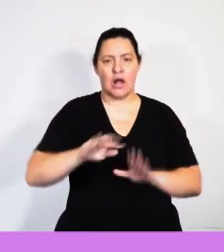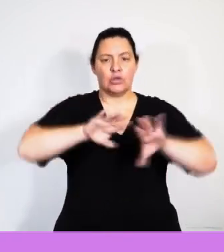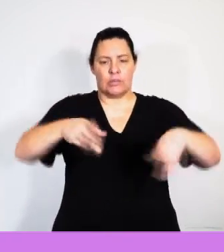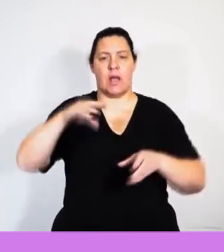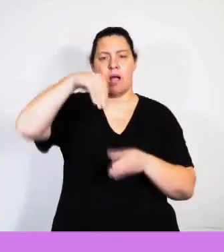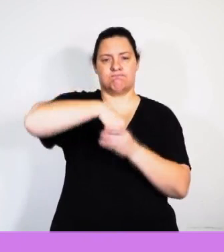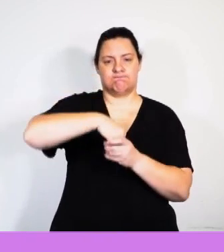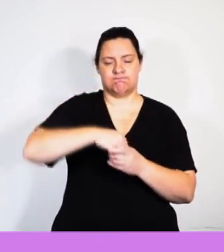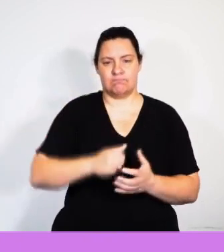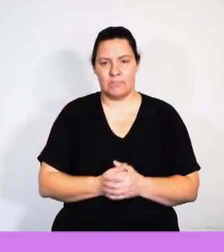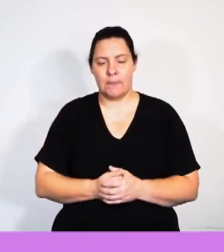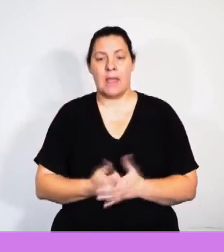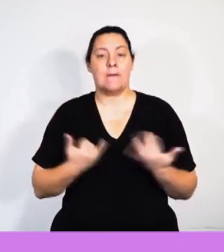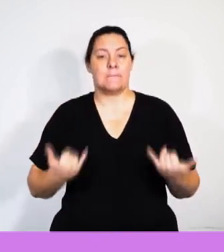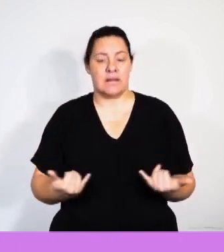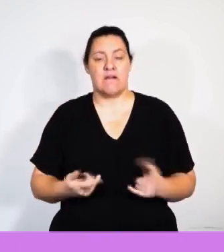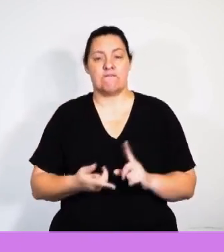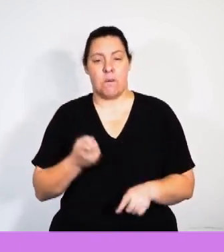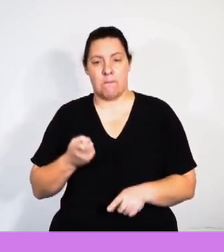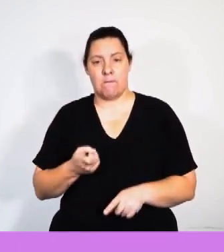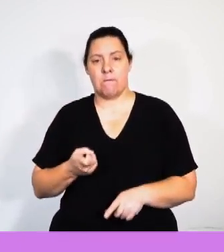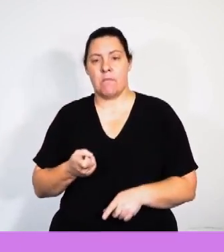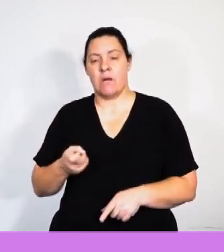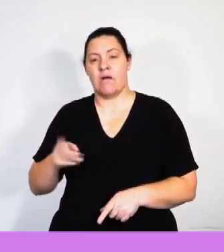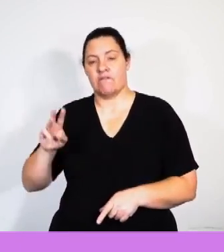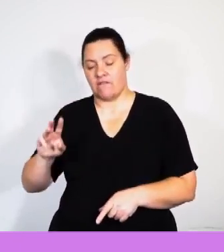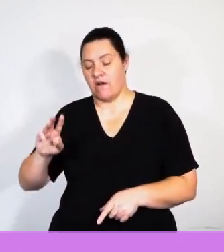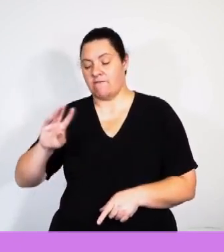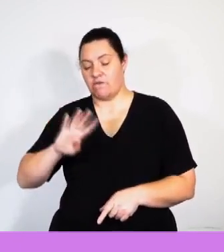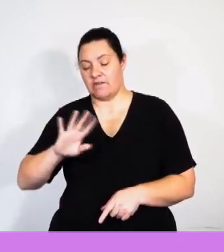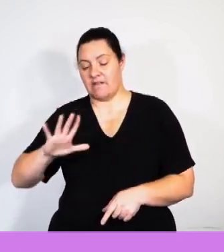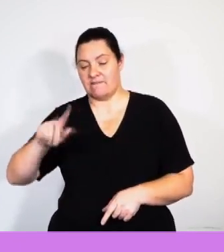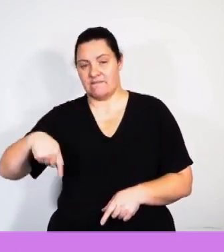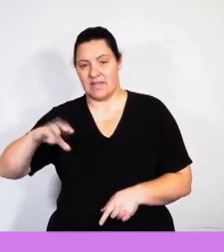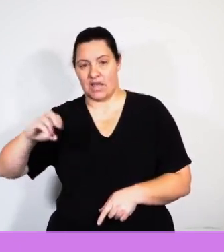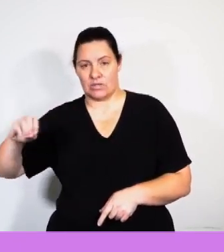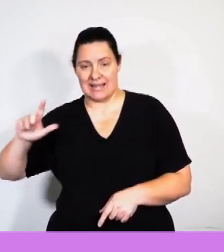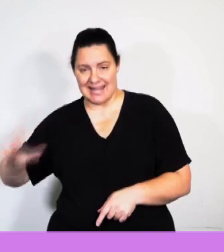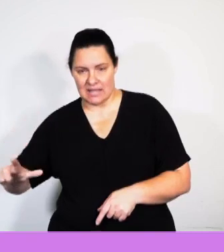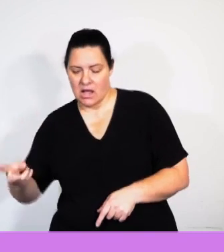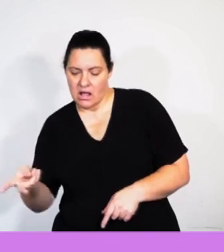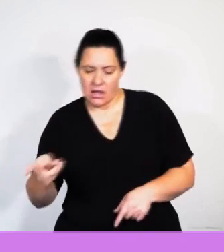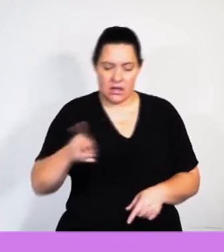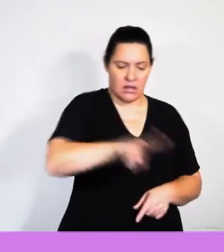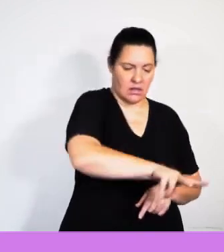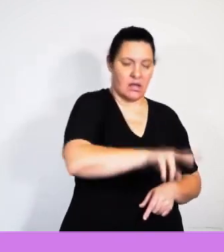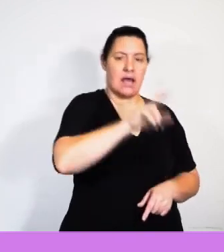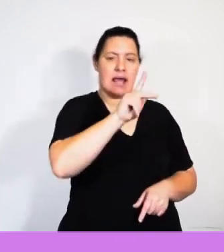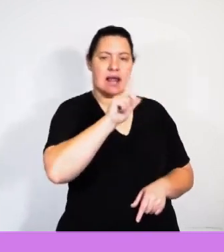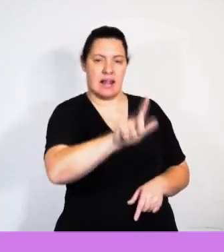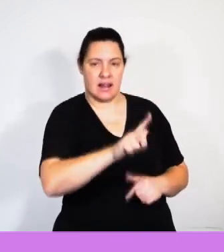the swimming pool hold? In other words, we are required to convert 45 45,000 liters